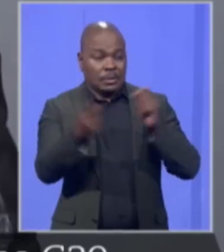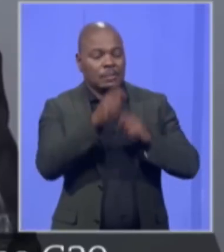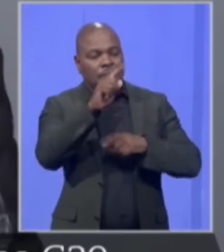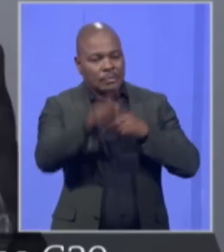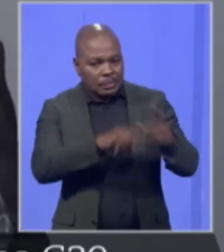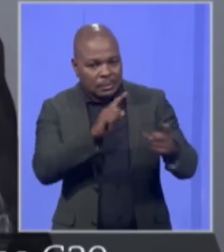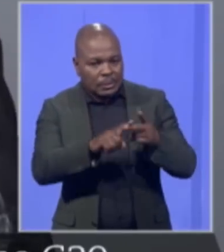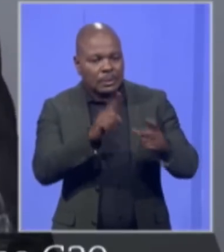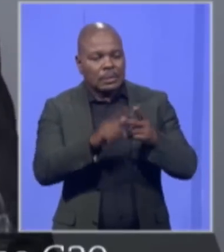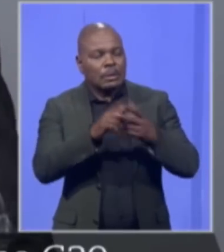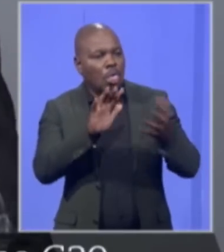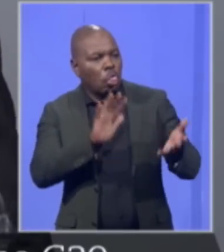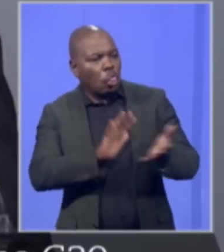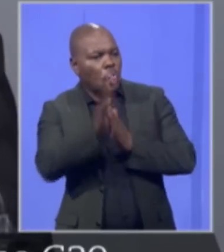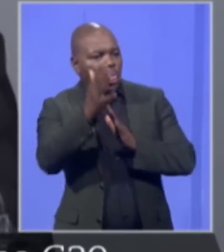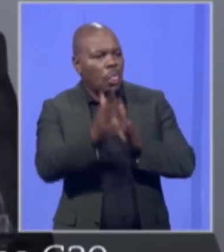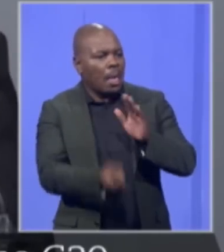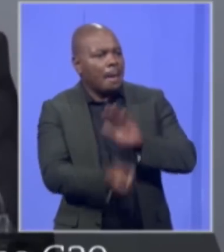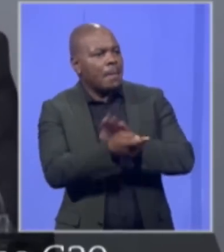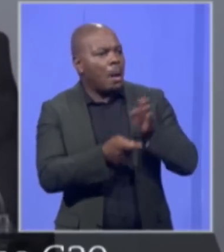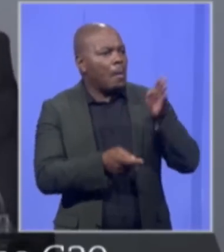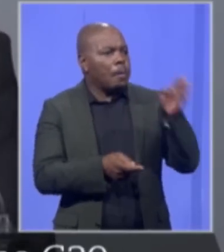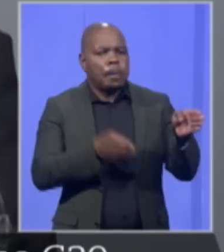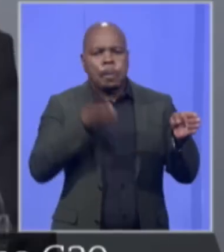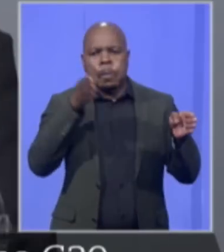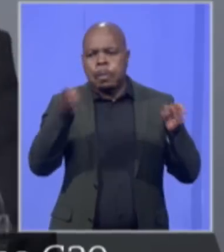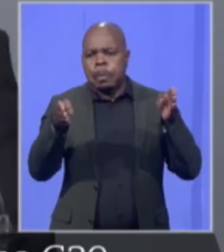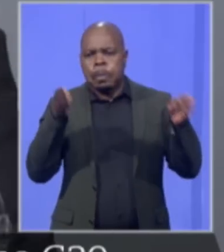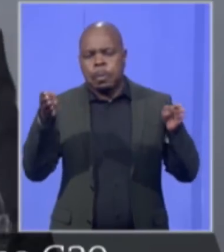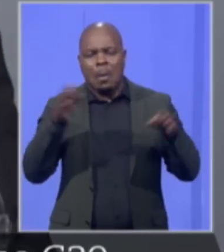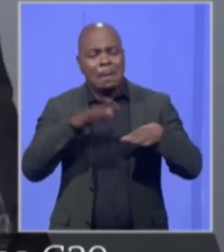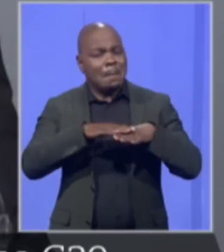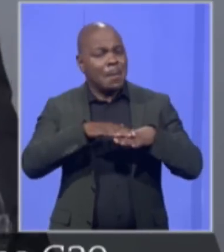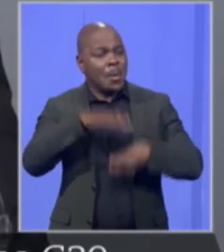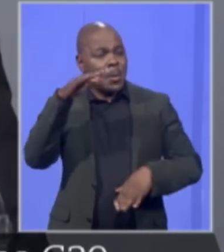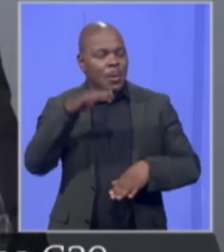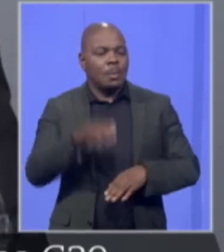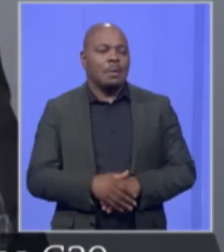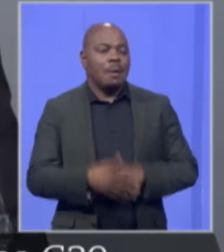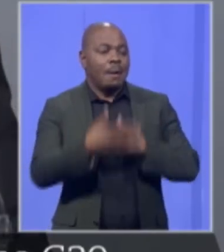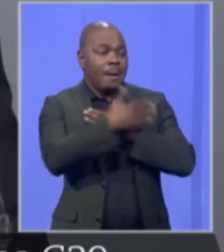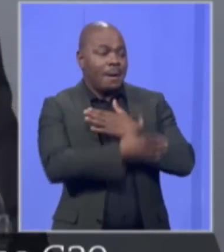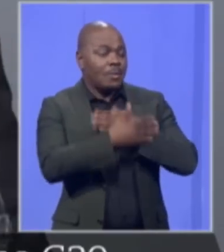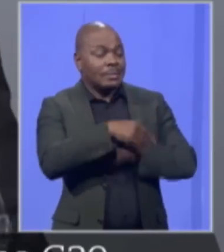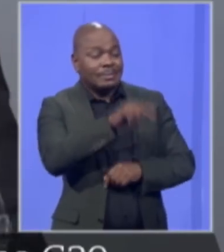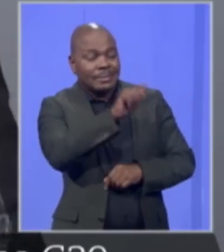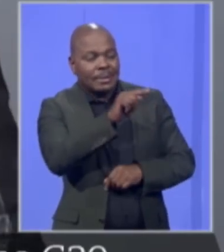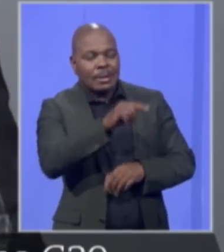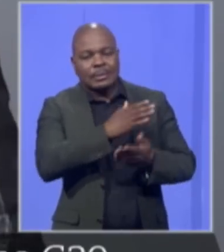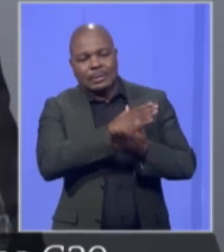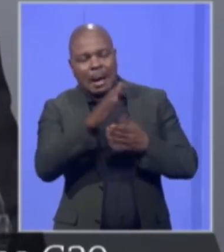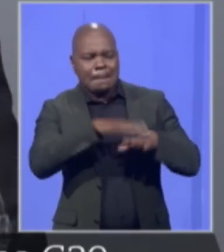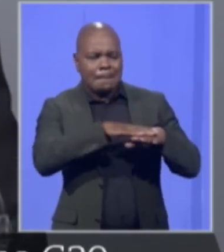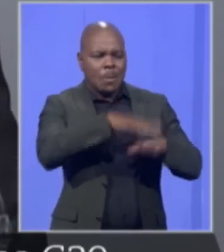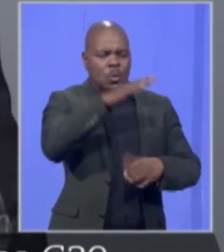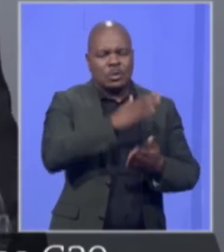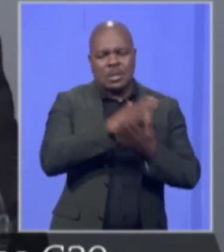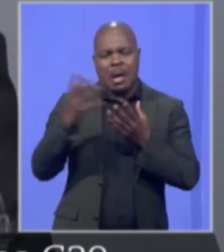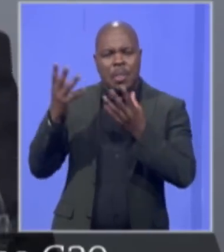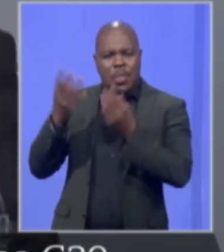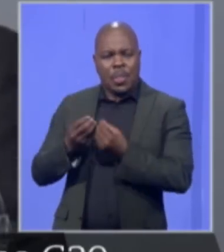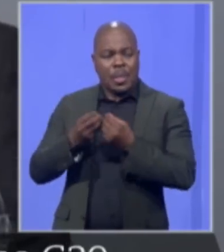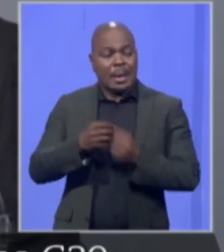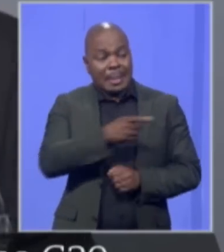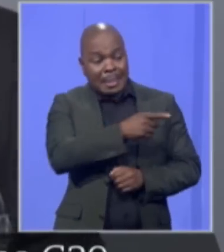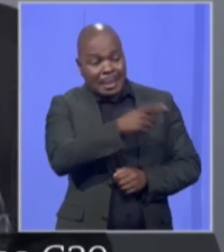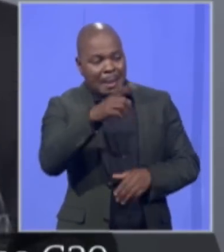climate-induced natural disasters is disproportionately affecting countries that can least